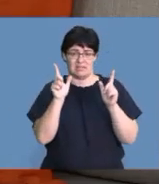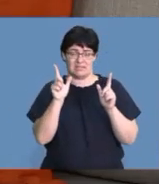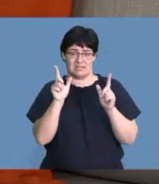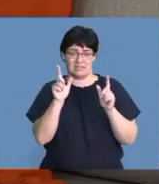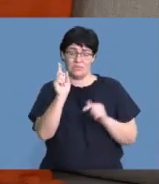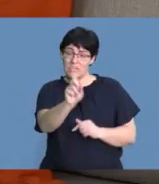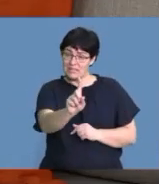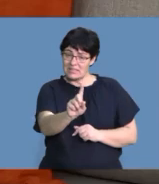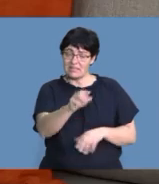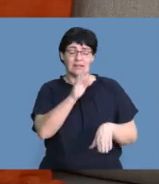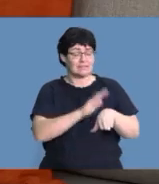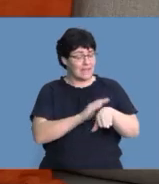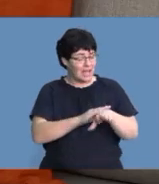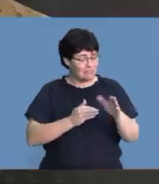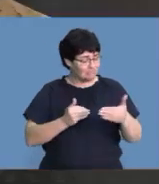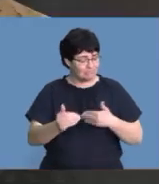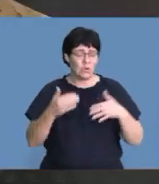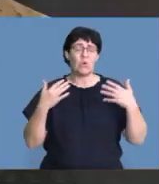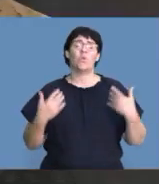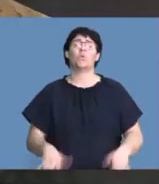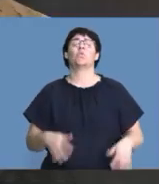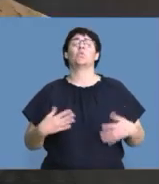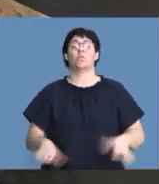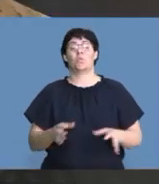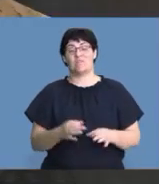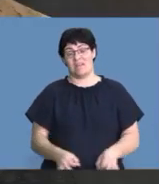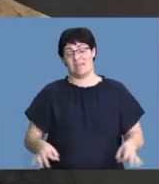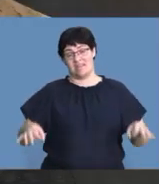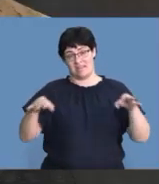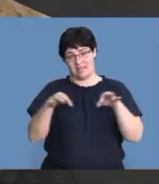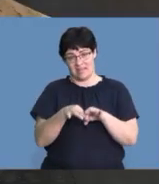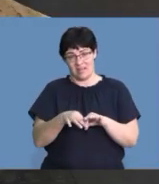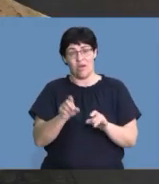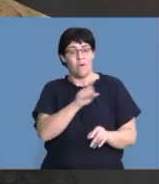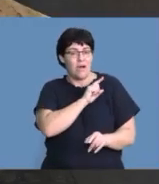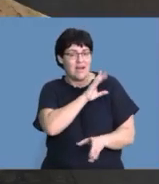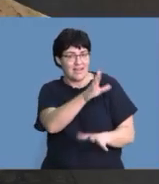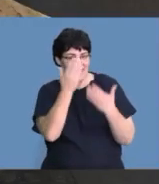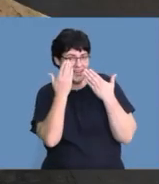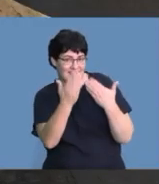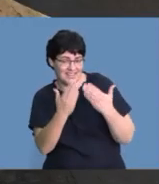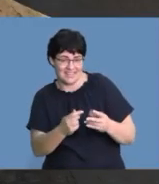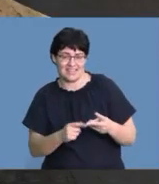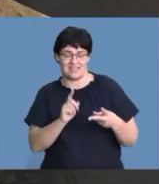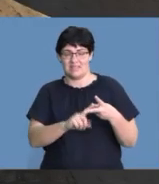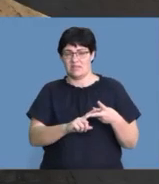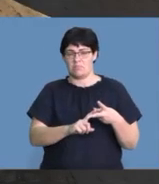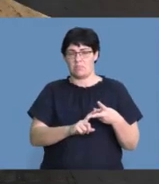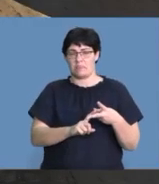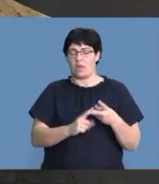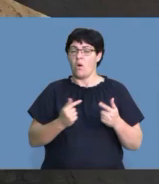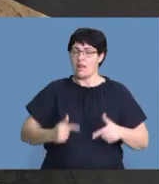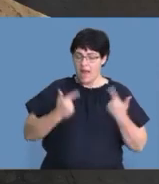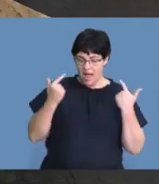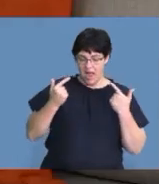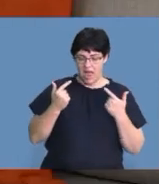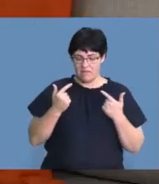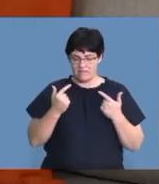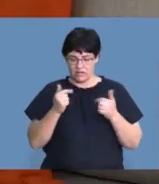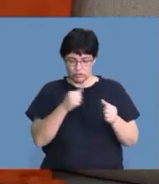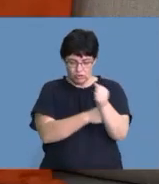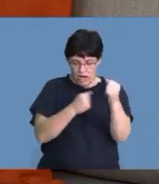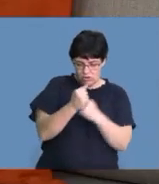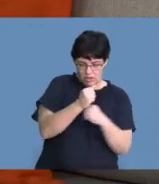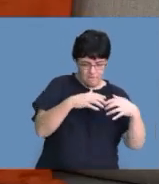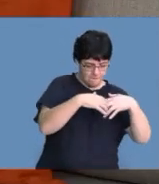to realize time management is one of your most valuable assets when it comes to studying, when it comes to sorting and ordering your